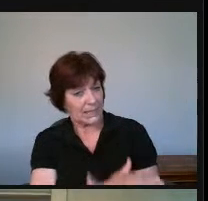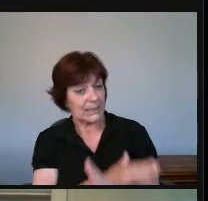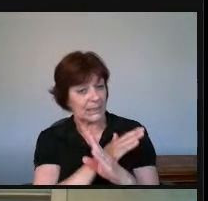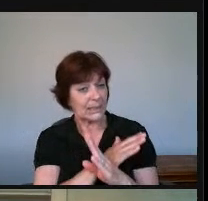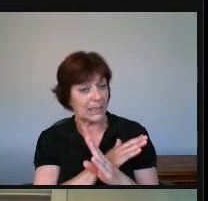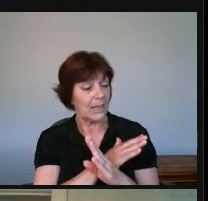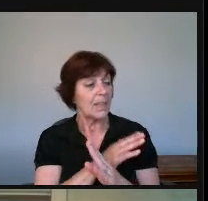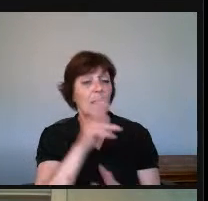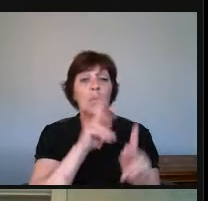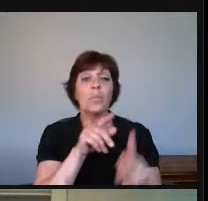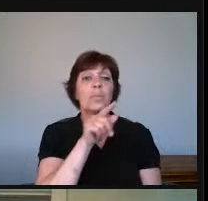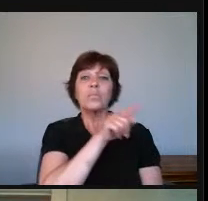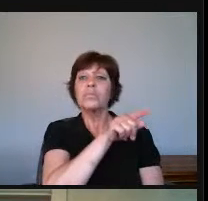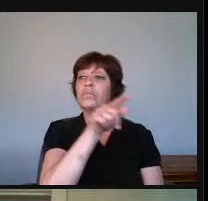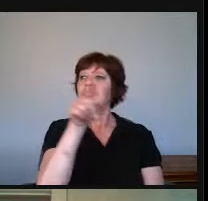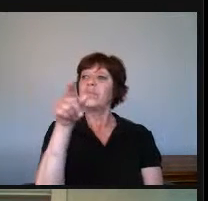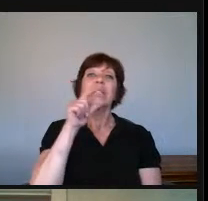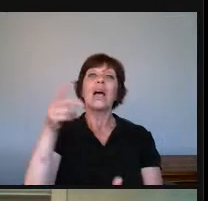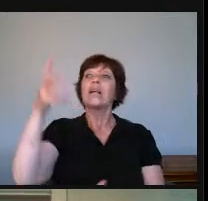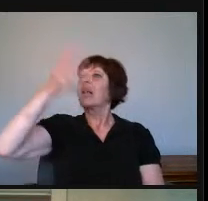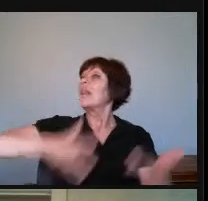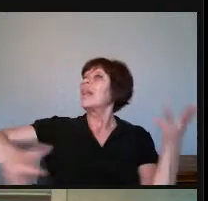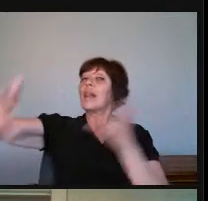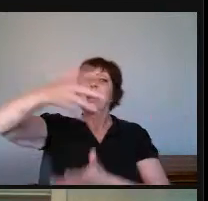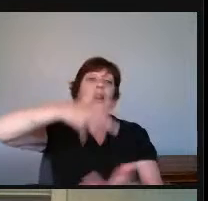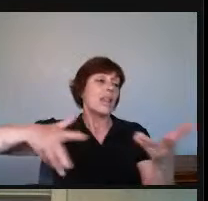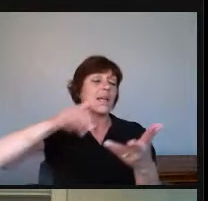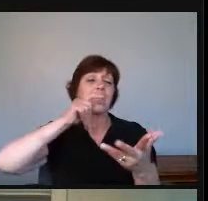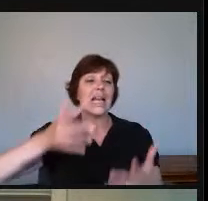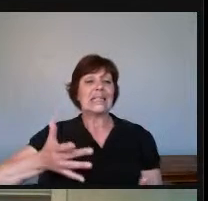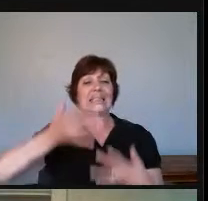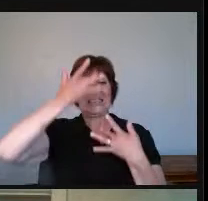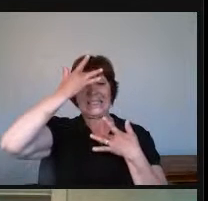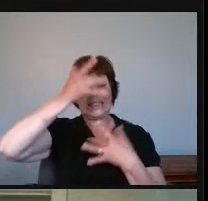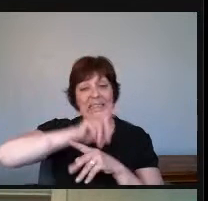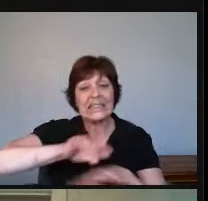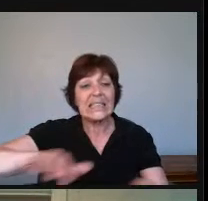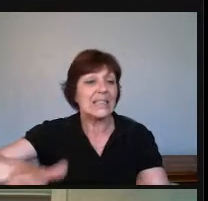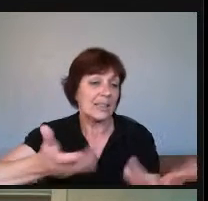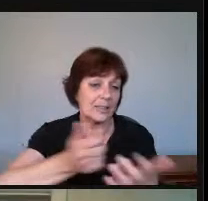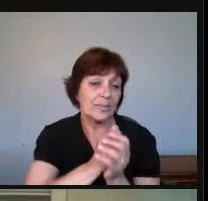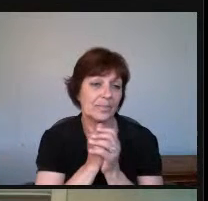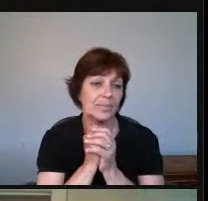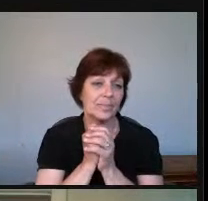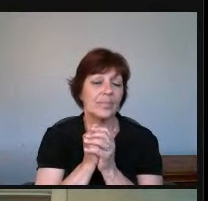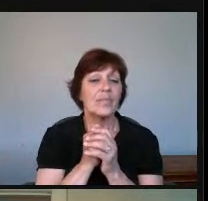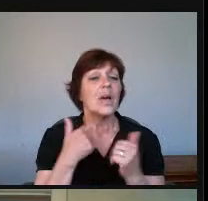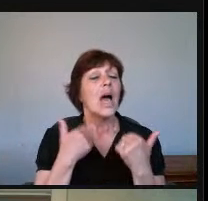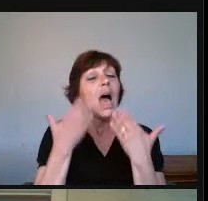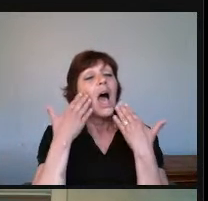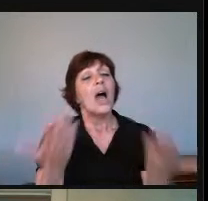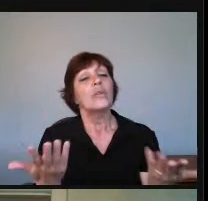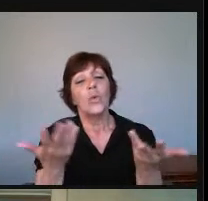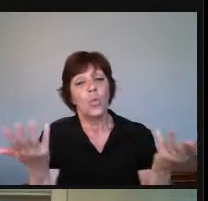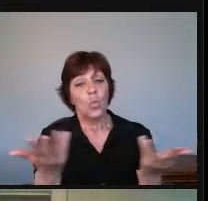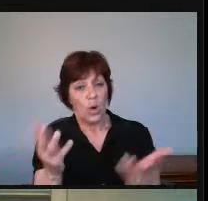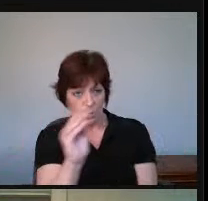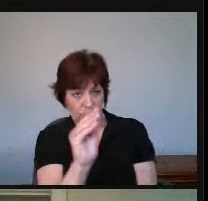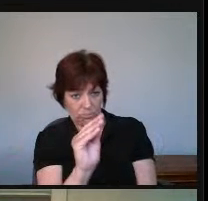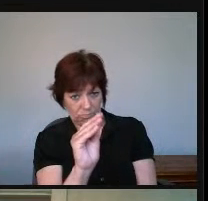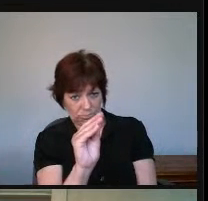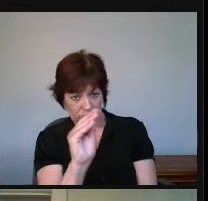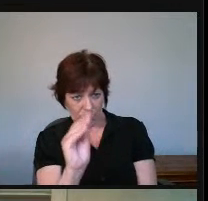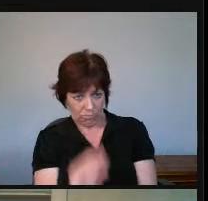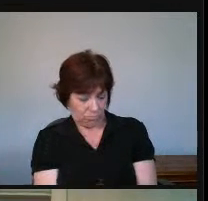not ill, the virus will not be circulating in the population, and they will not become infected. I don't know what proportion of people